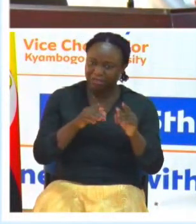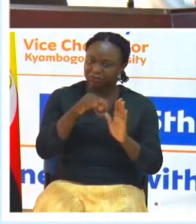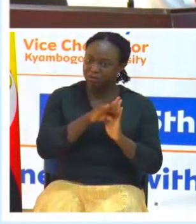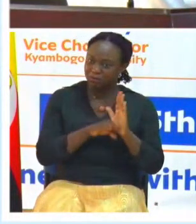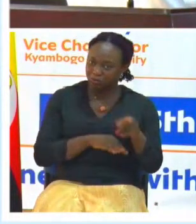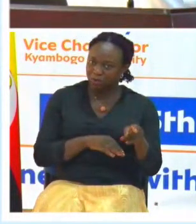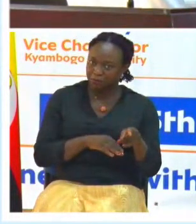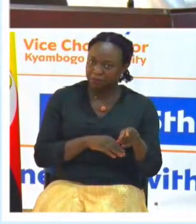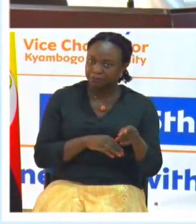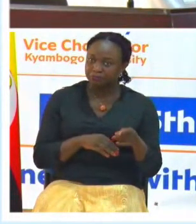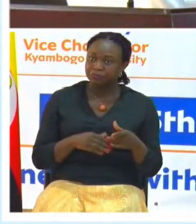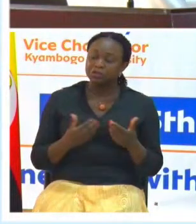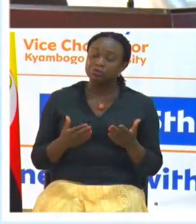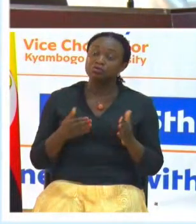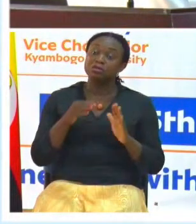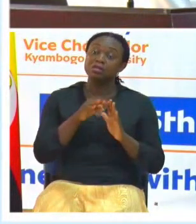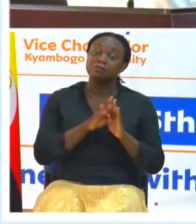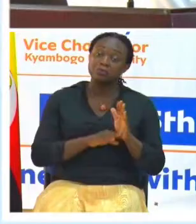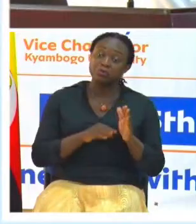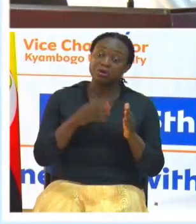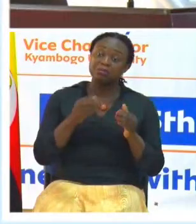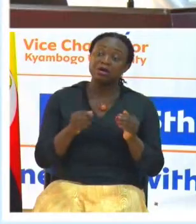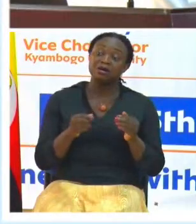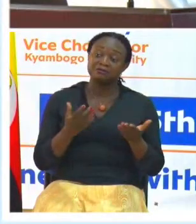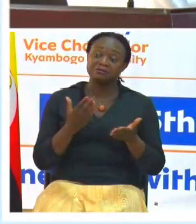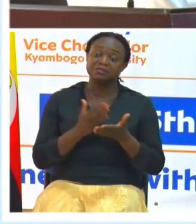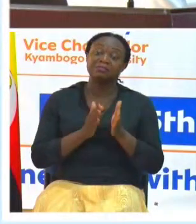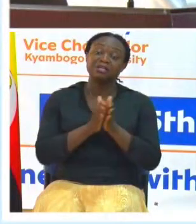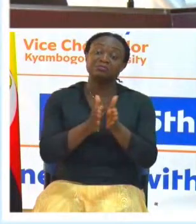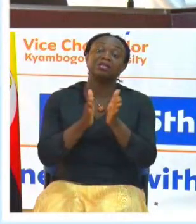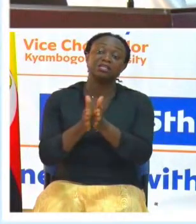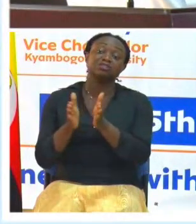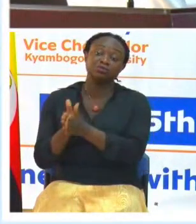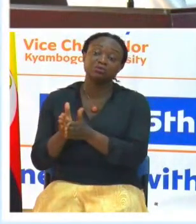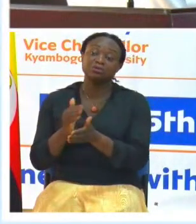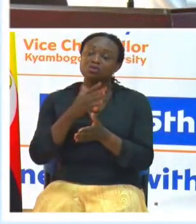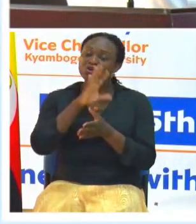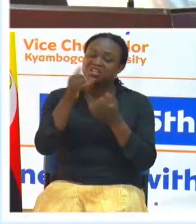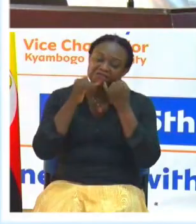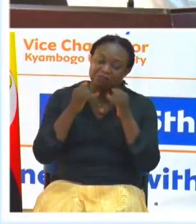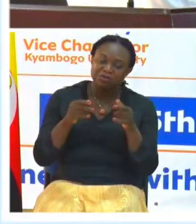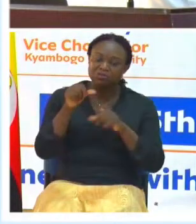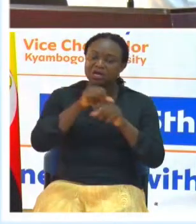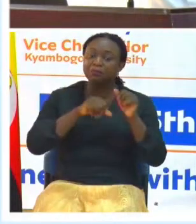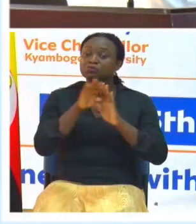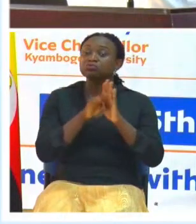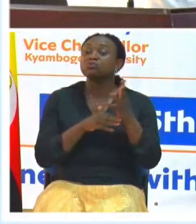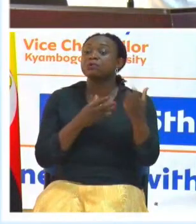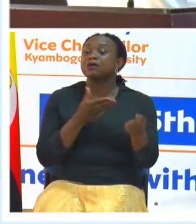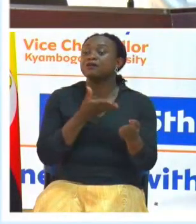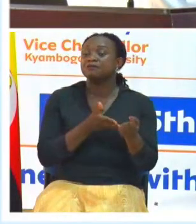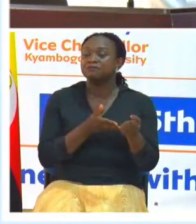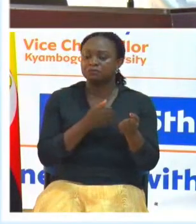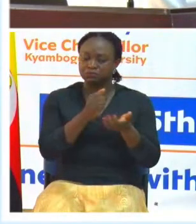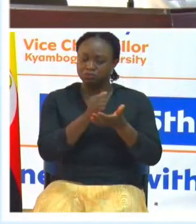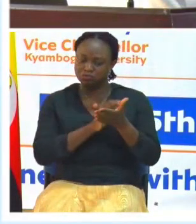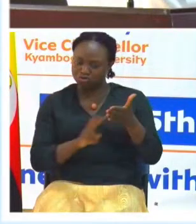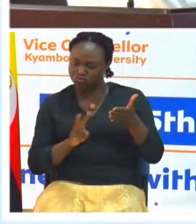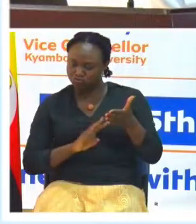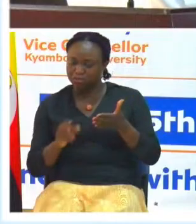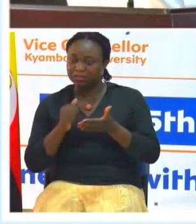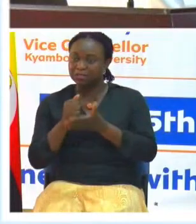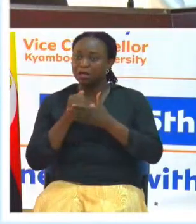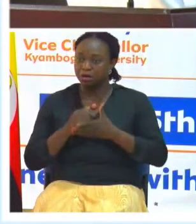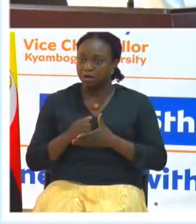it? The program description have what you're going to learn within that program. And sometimes this helps you when